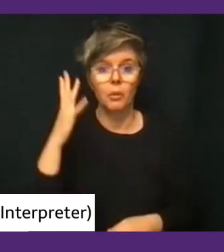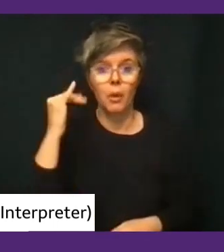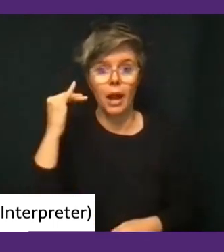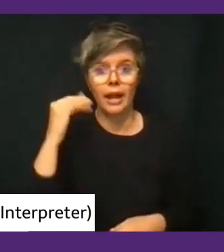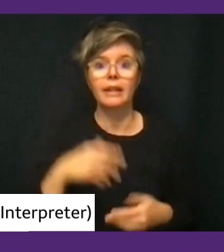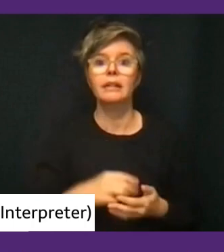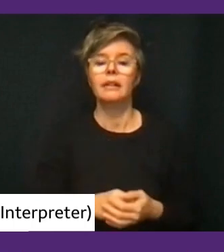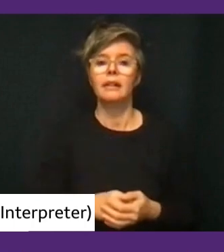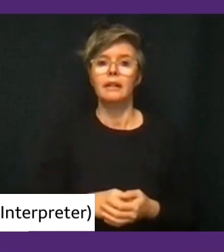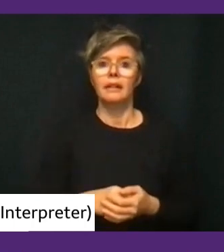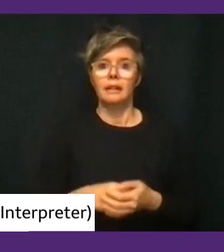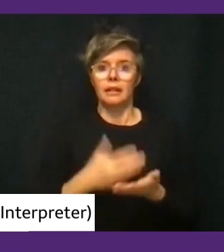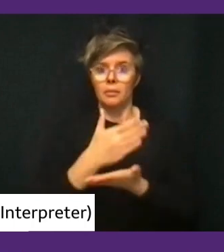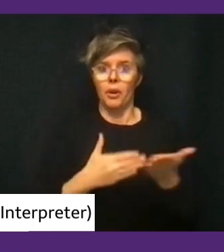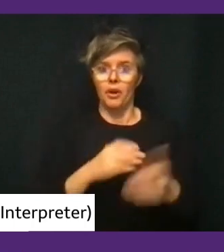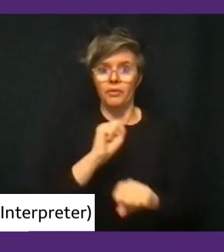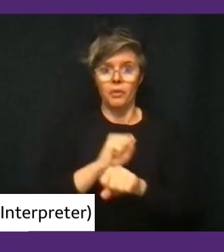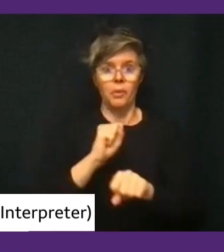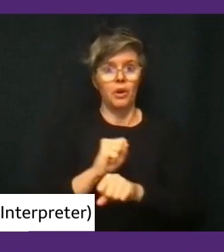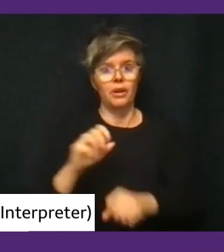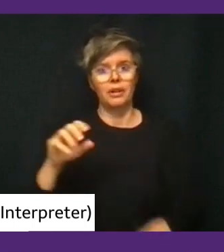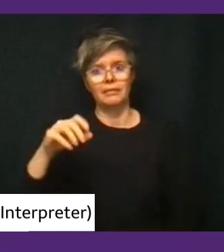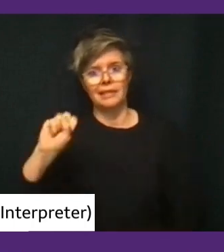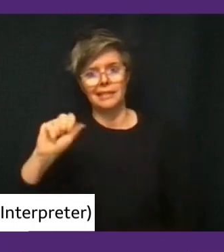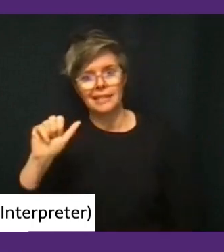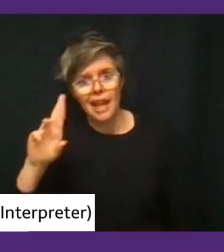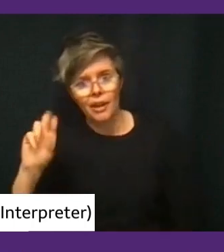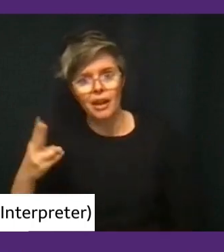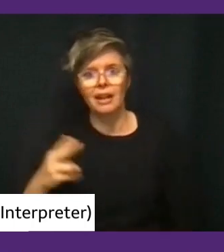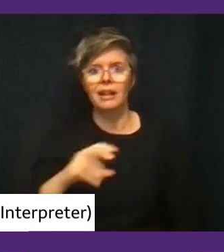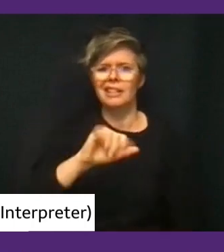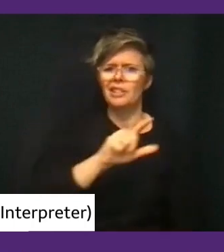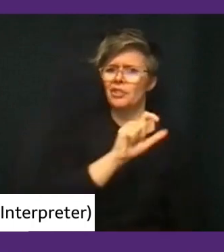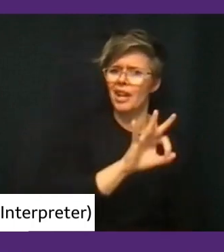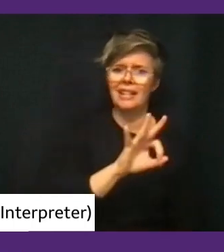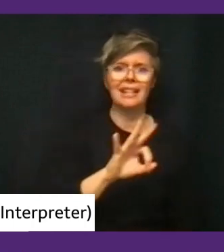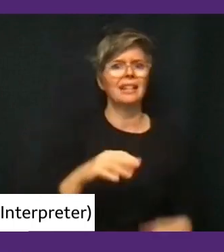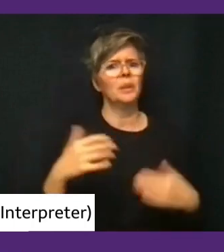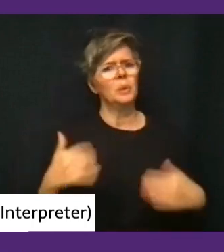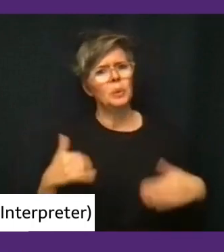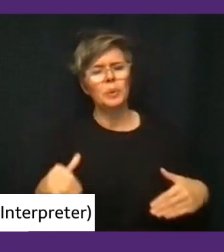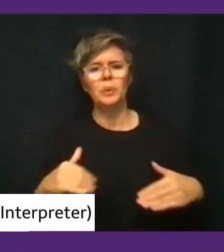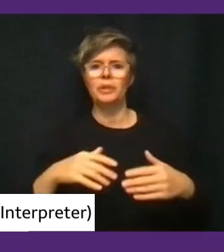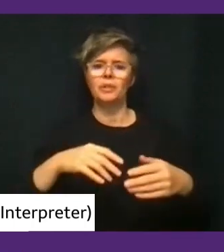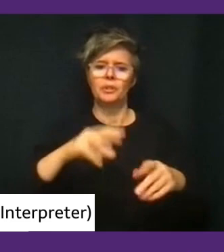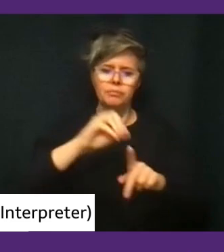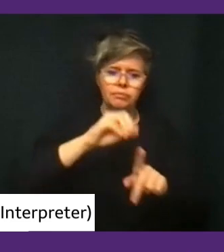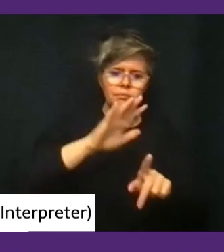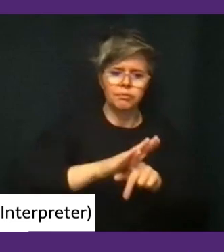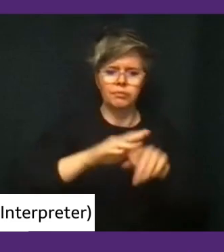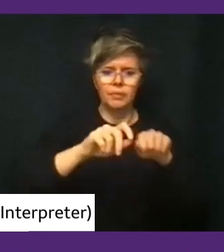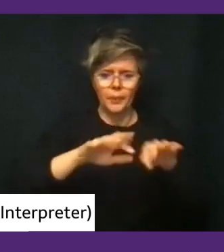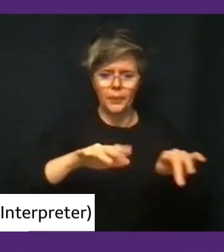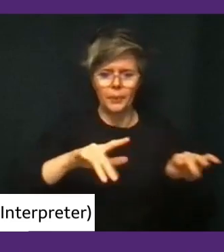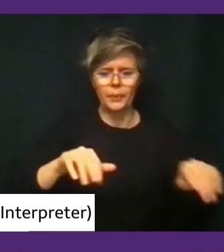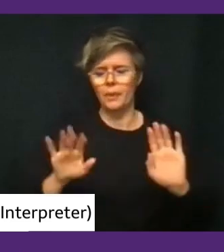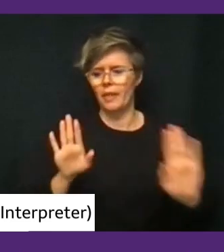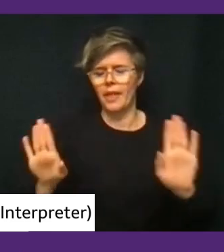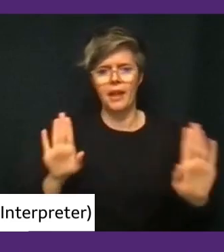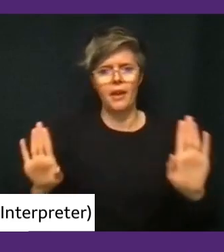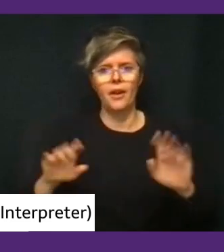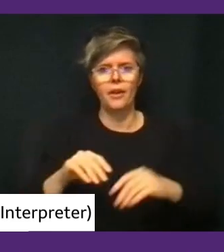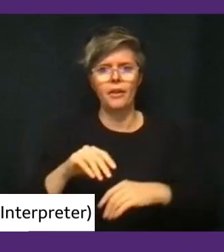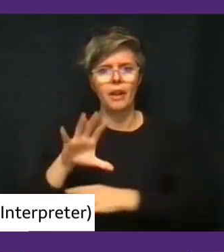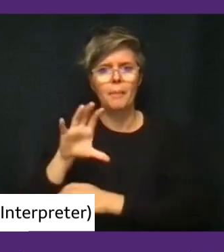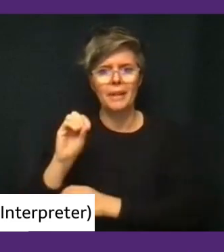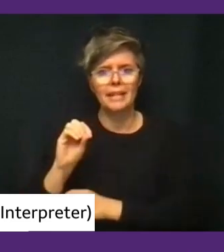that Jenny and Sarah have done in socializing this in their companies. And so we don't have to always make the case like